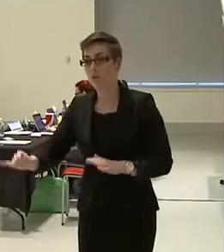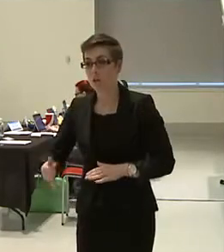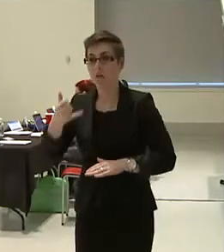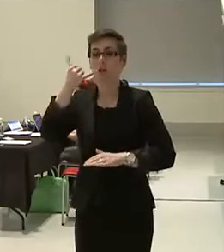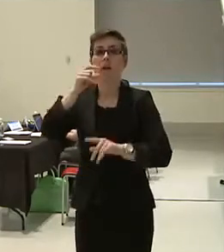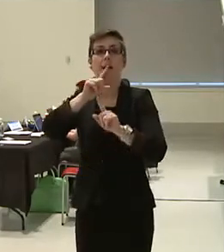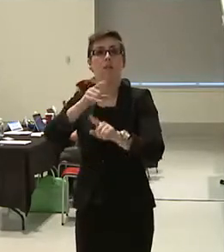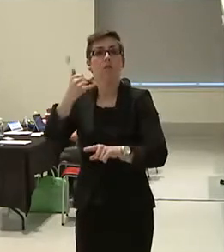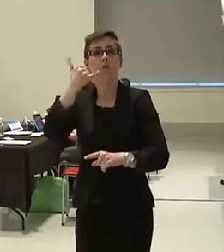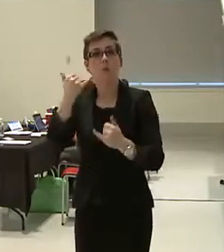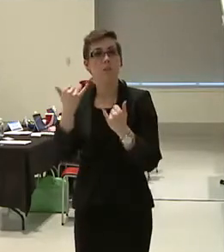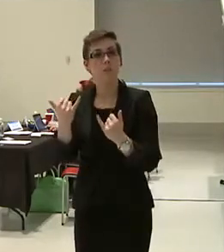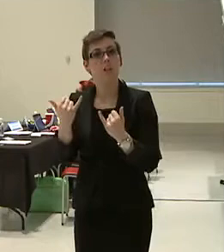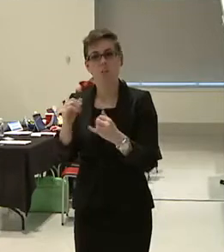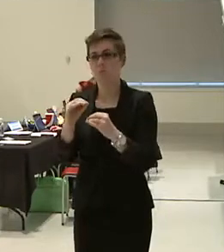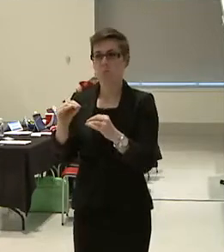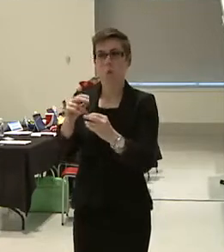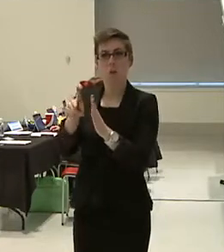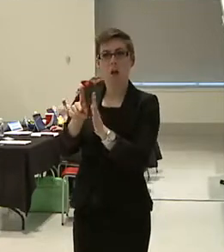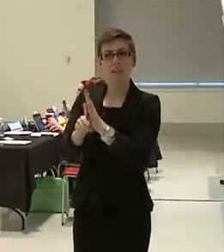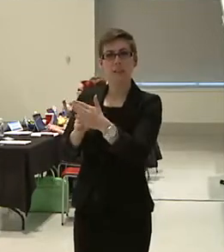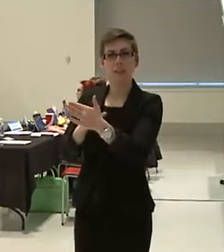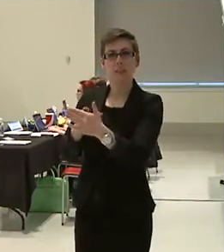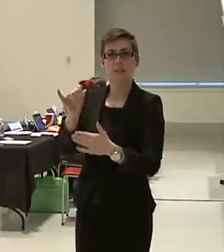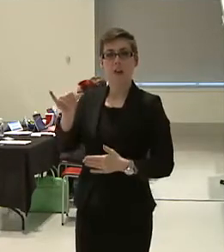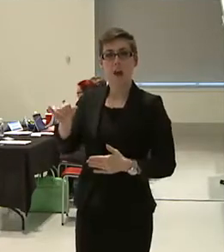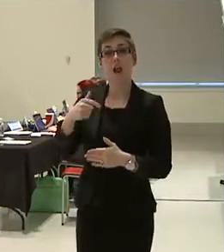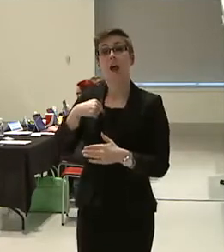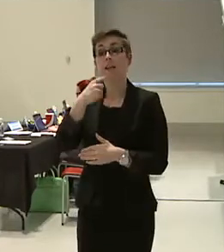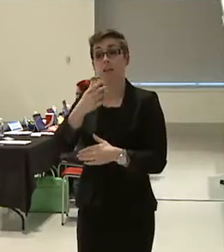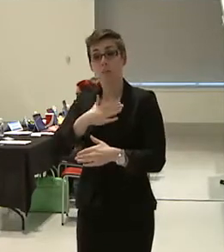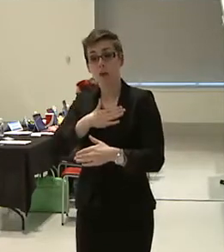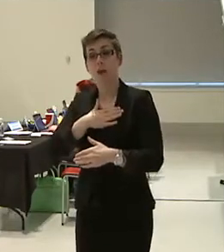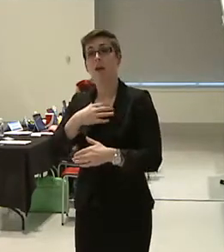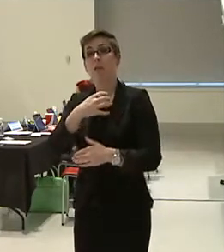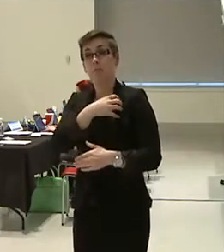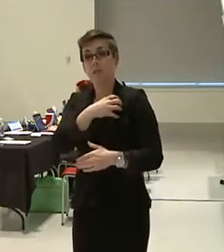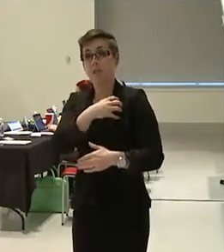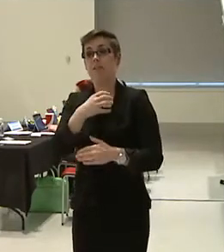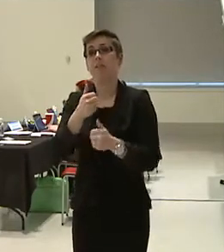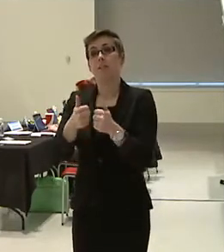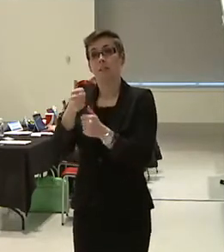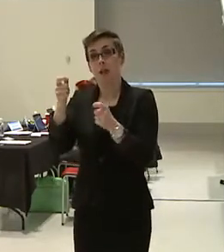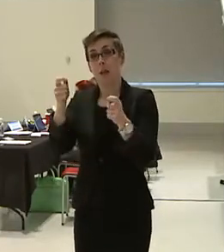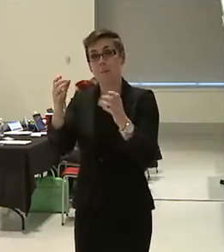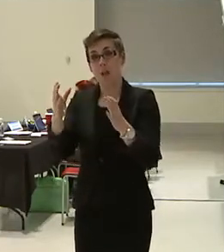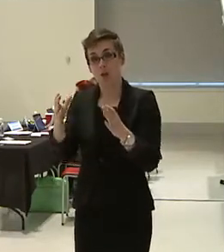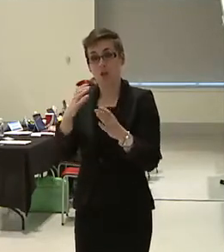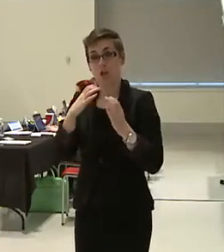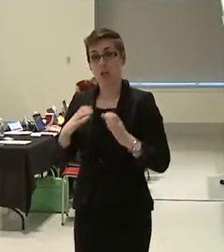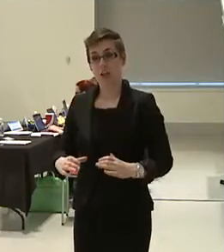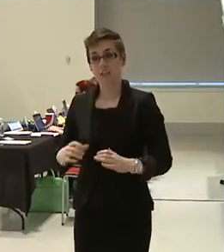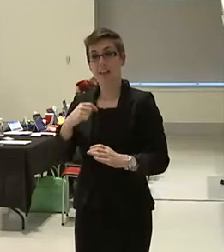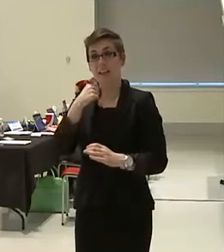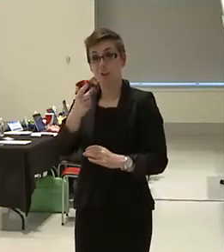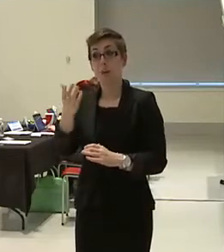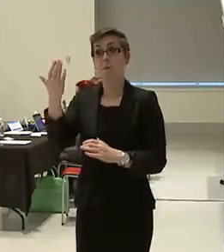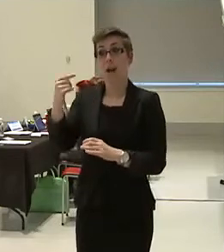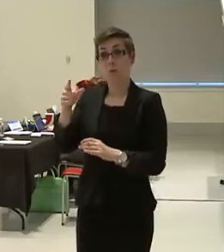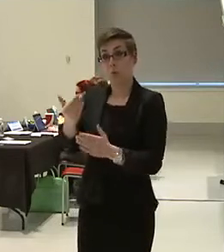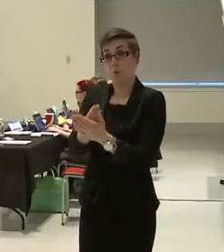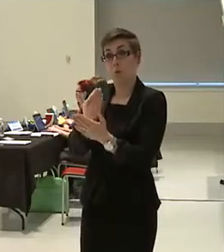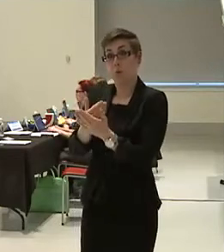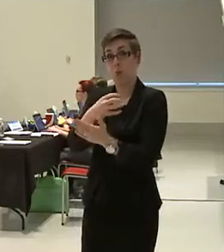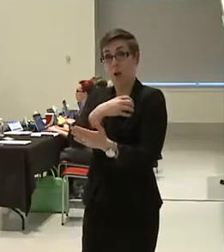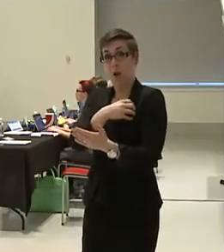tell my police commander clients that when they were rookie cops, their commanders probably looked at them and said, you know, we can't